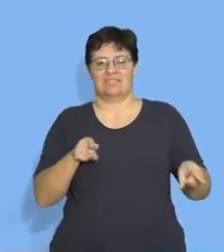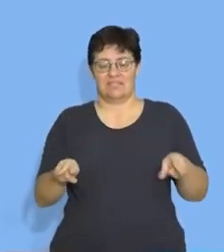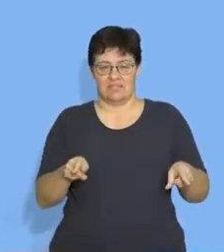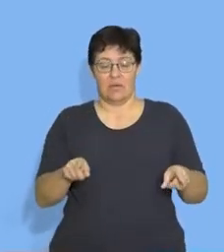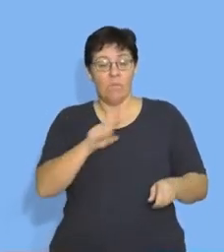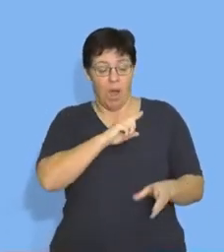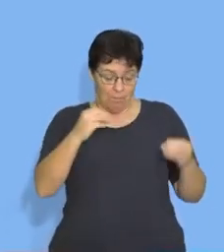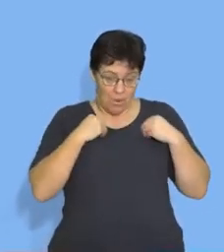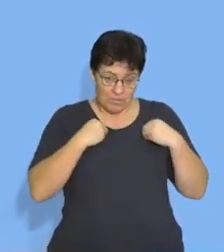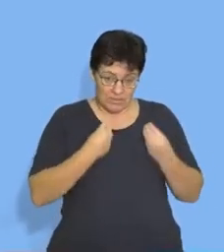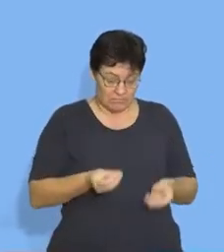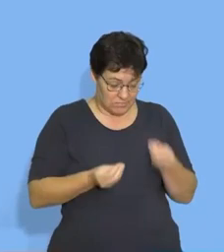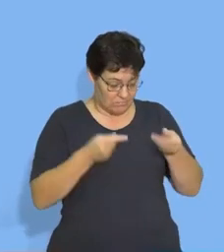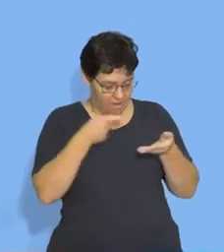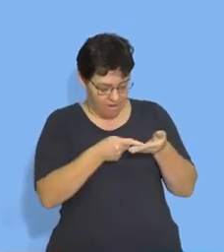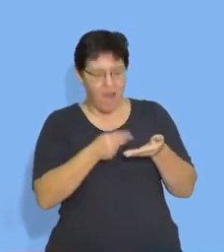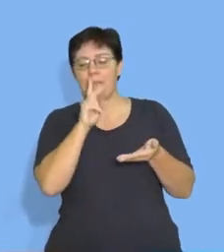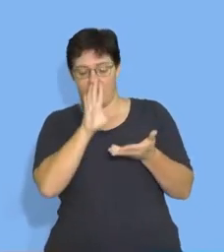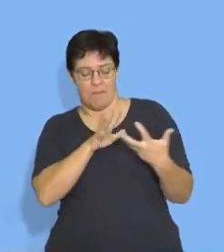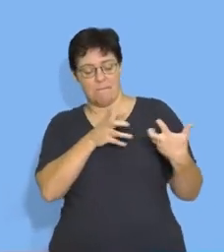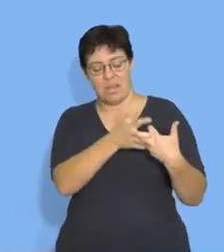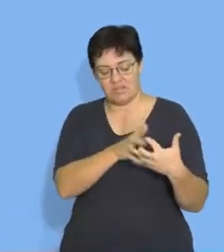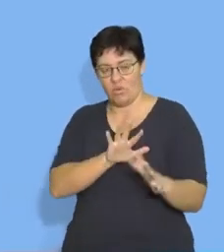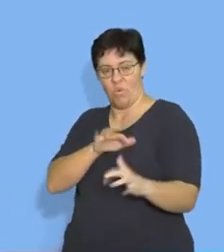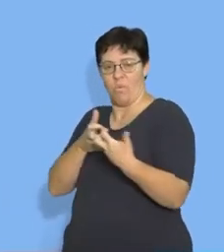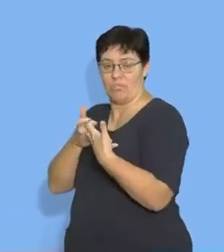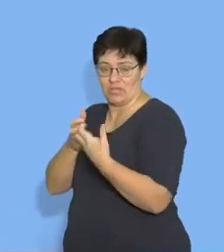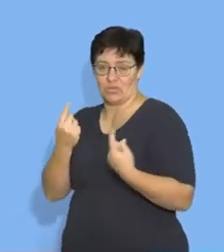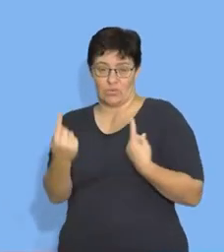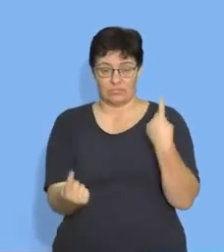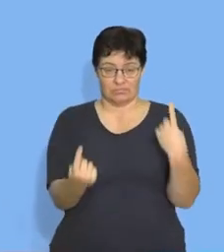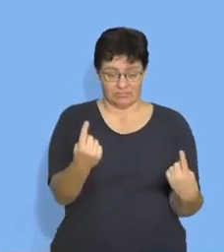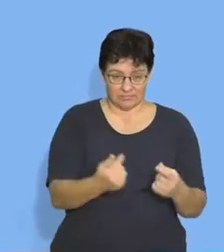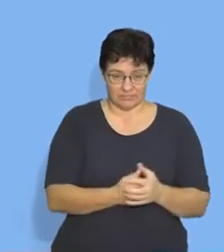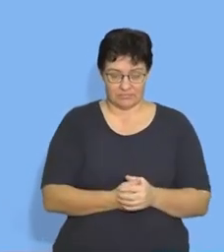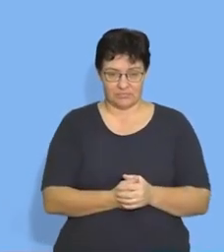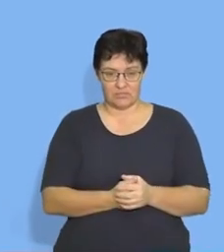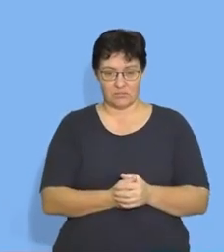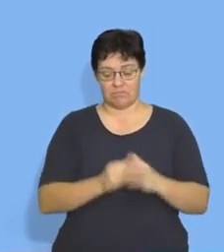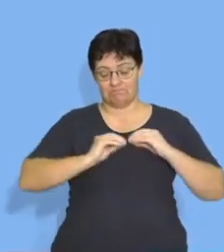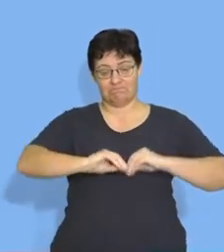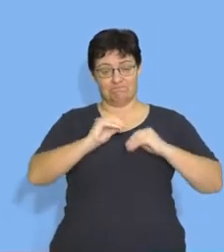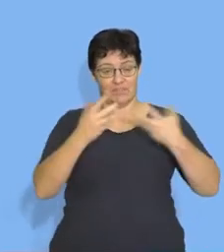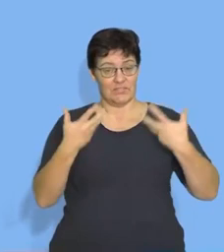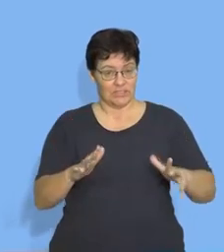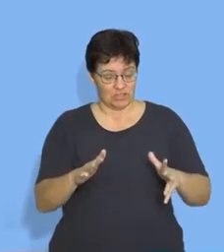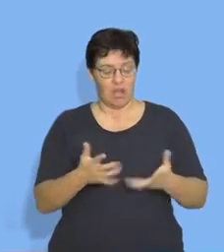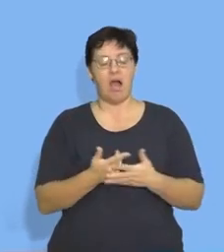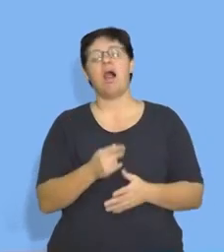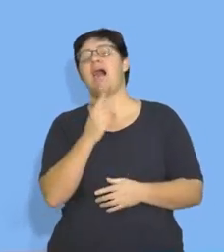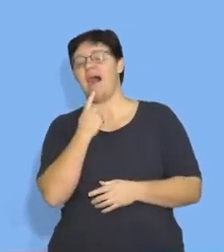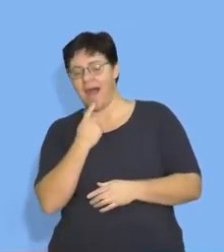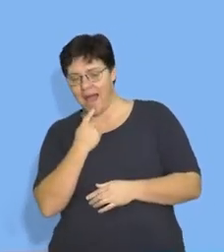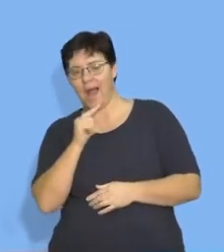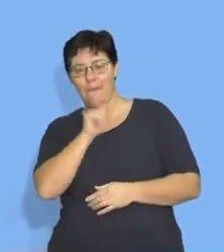to also try and explore that and see how best we can classify those two. So by the end of this segment, we need to be able to say